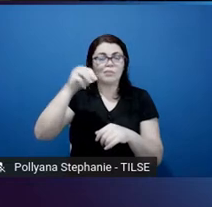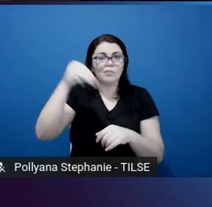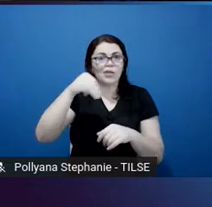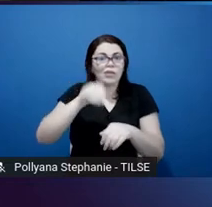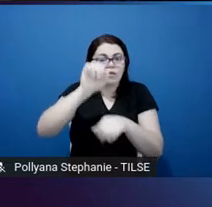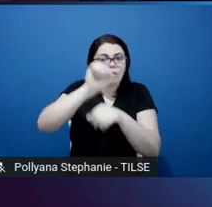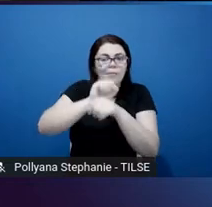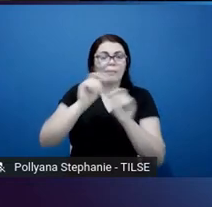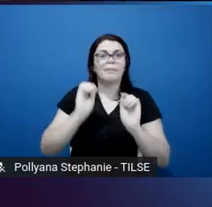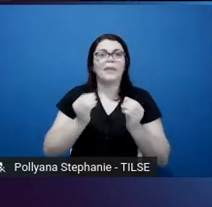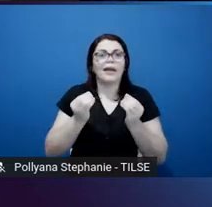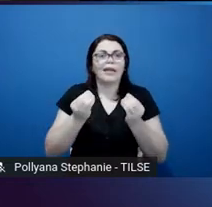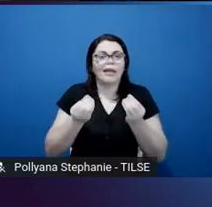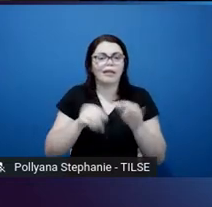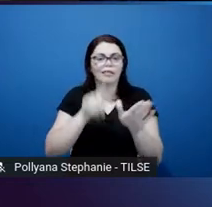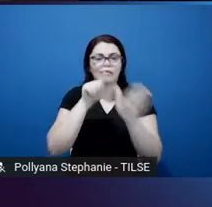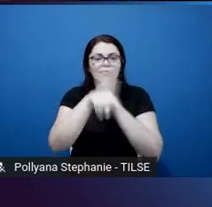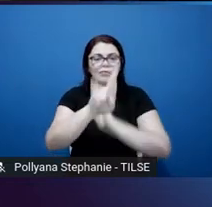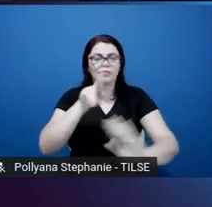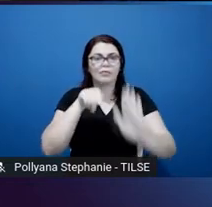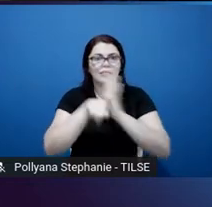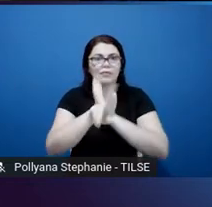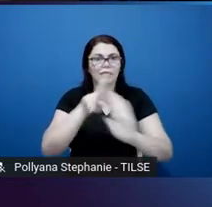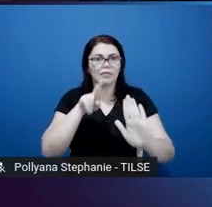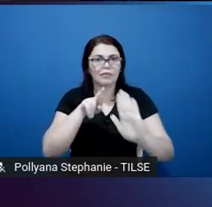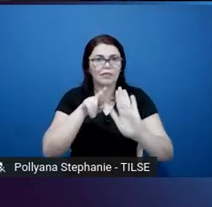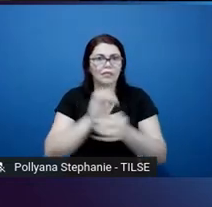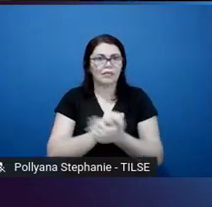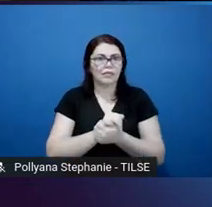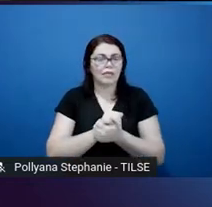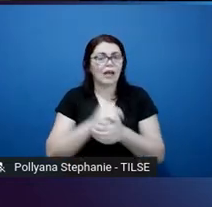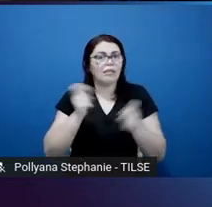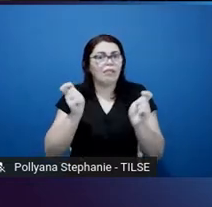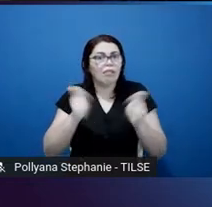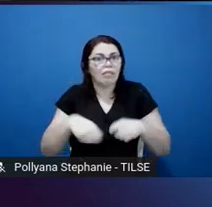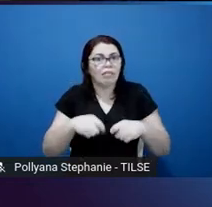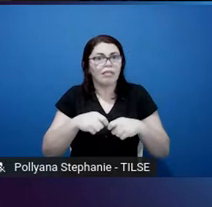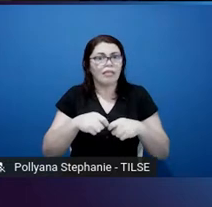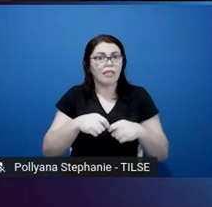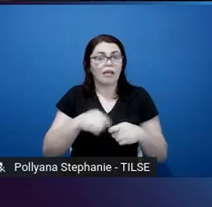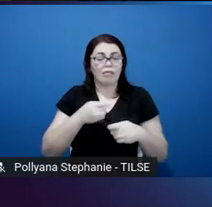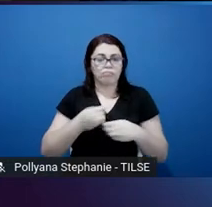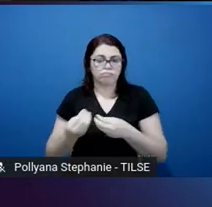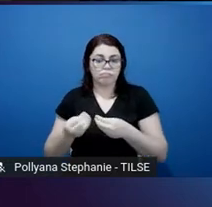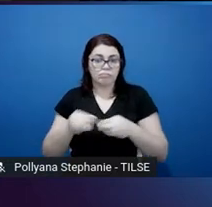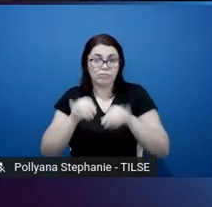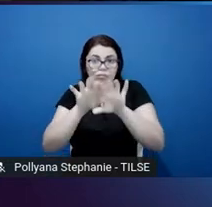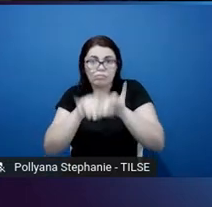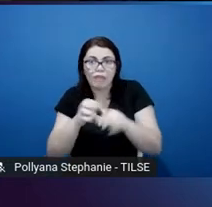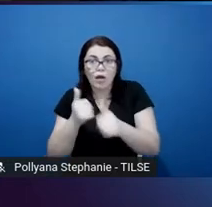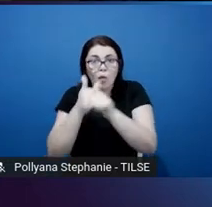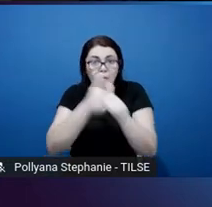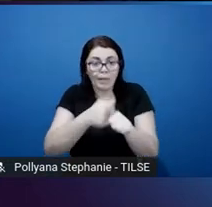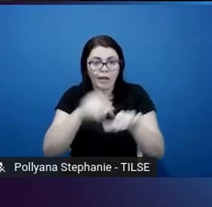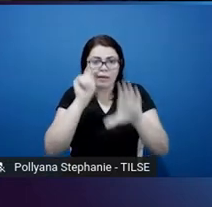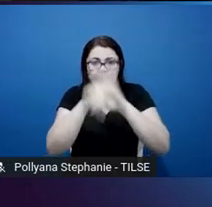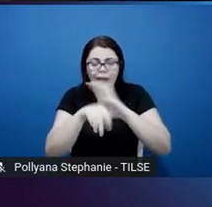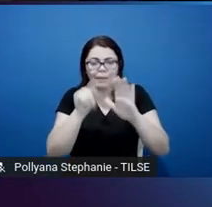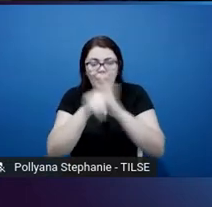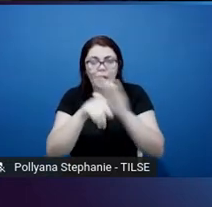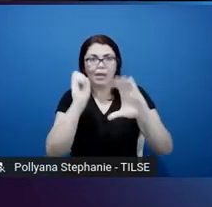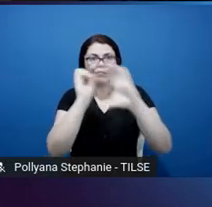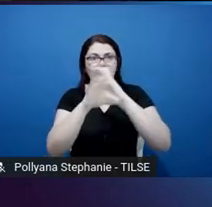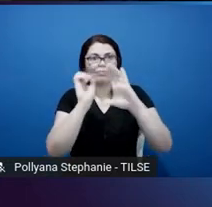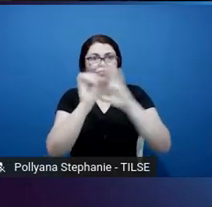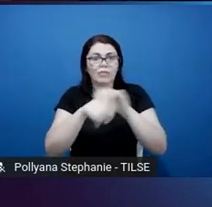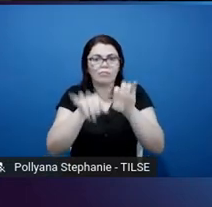team of mediators is ready to pass on your questions to the speakers. So if you have questions and comments, just type